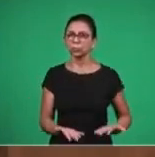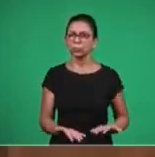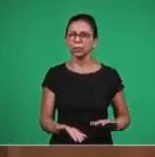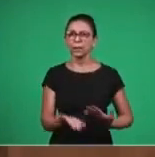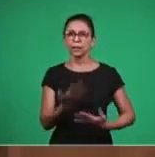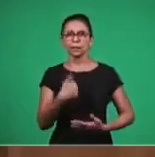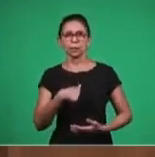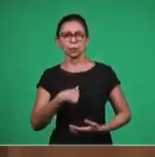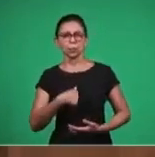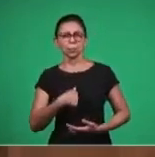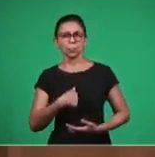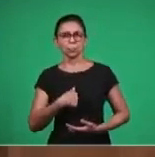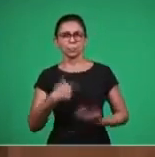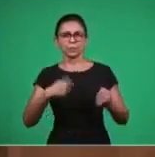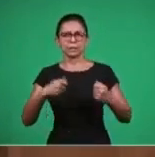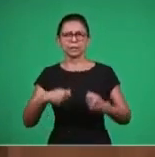to